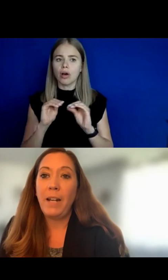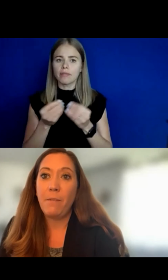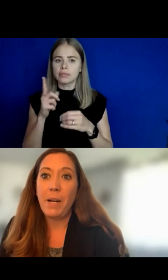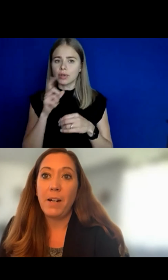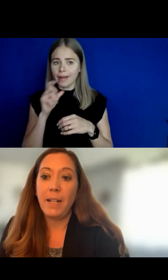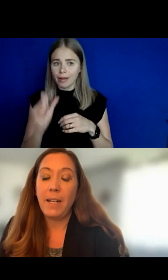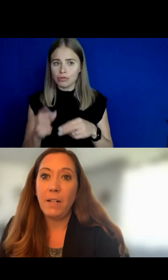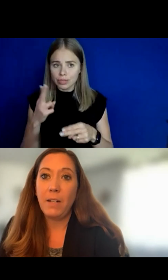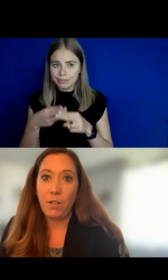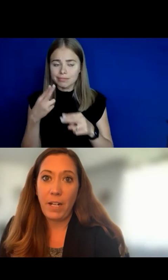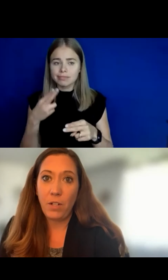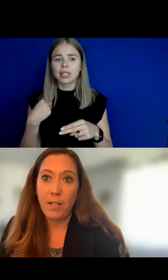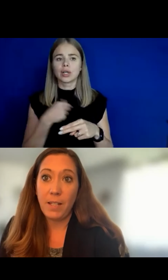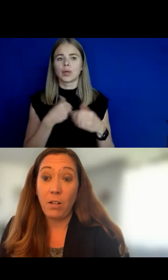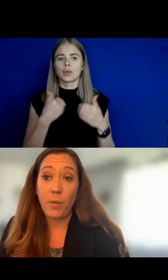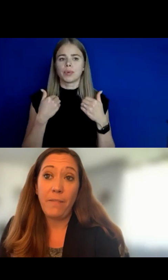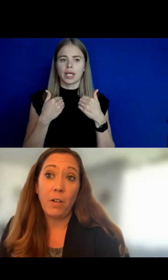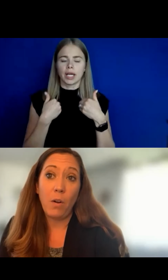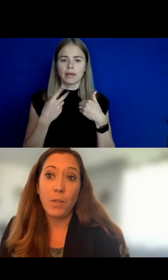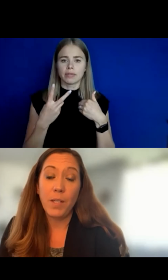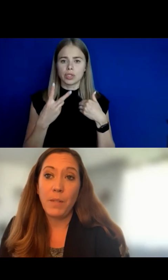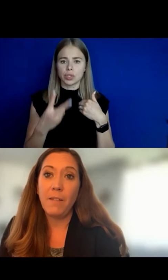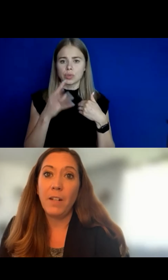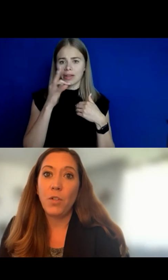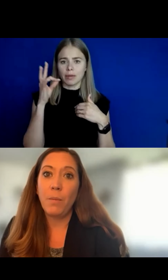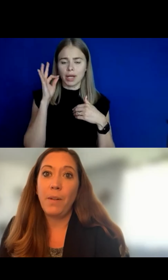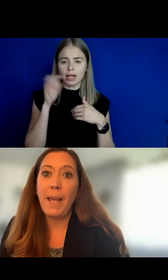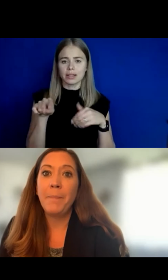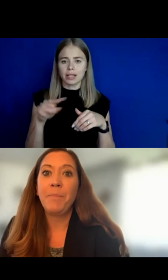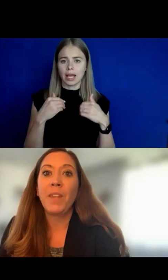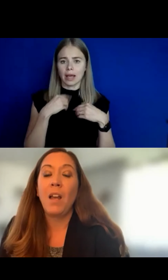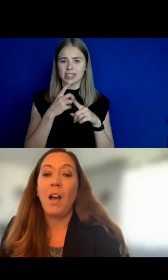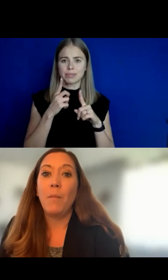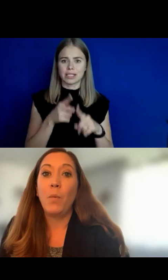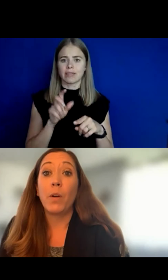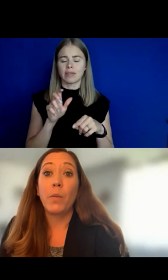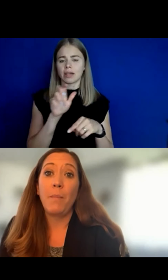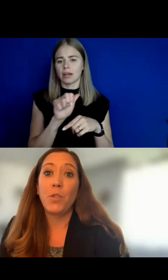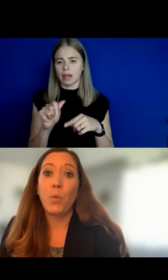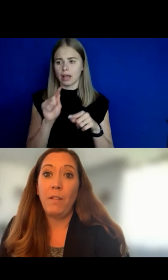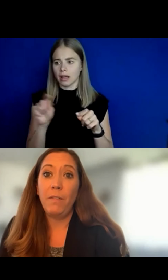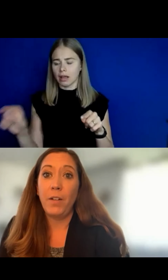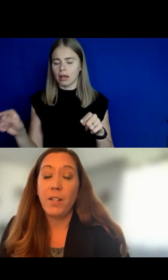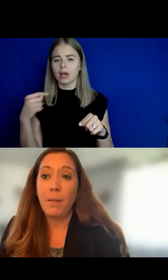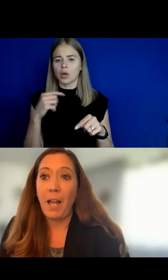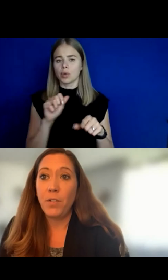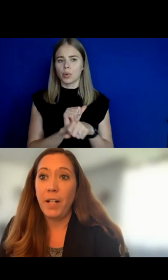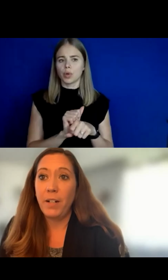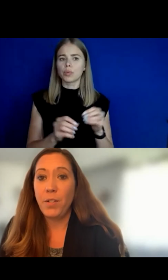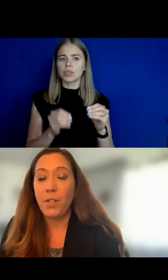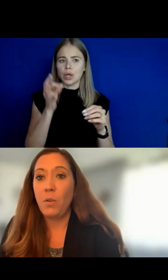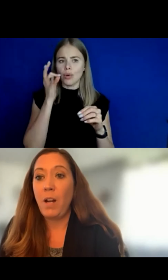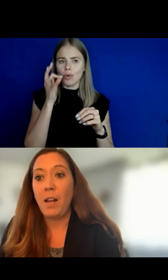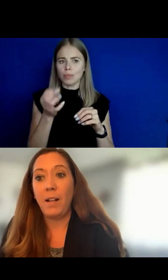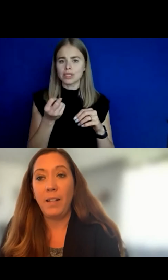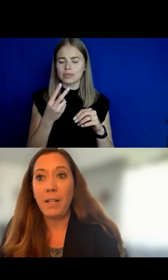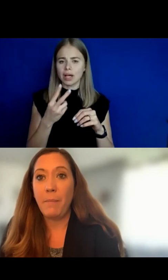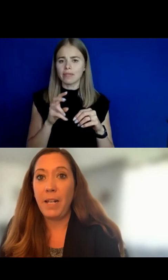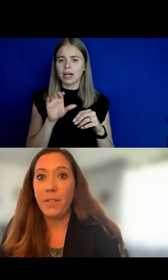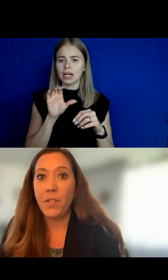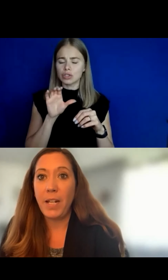2 Native American Indian reservations that also have their own specific AAA. We work with almost 1,200 subcontractors. So